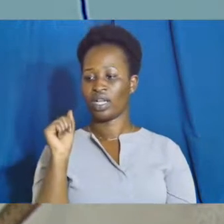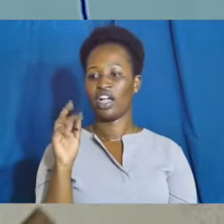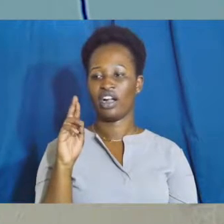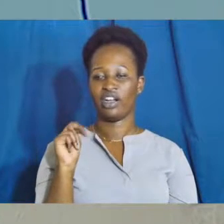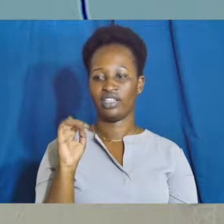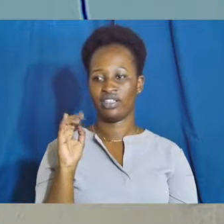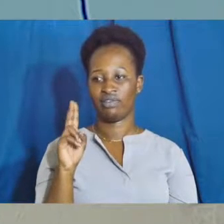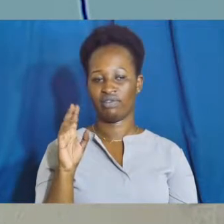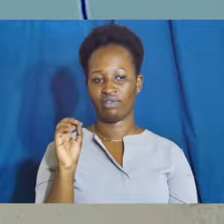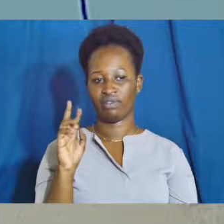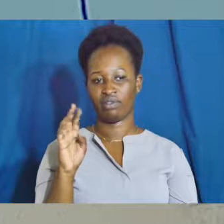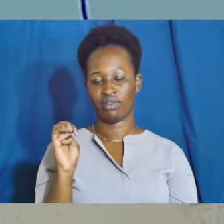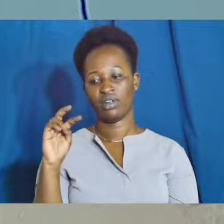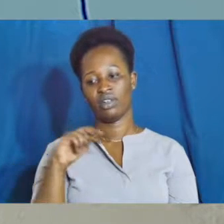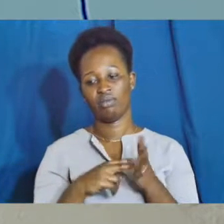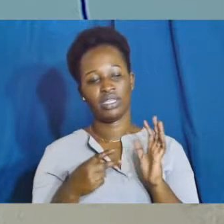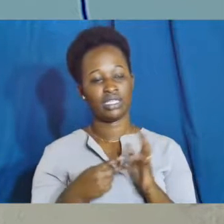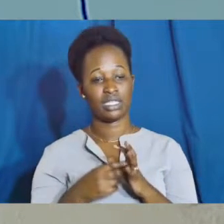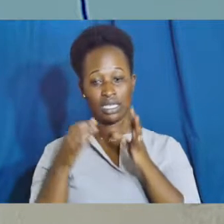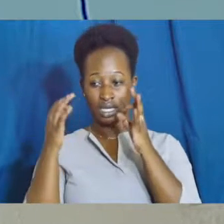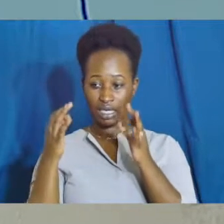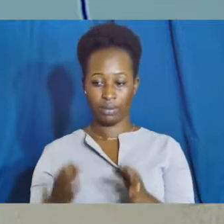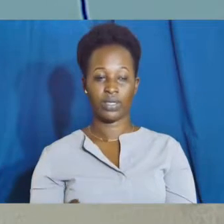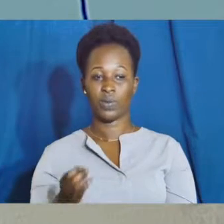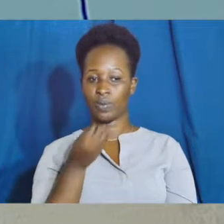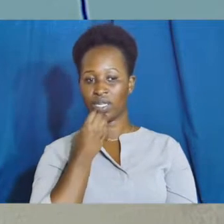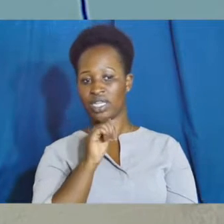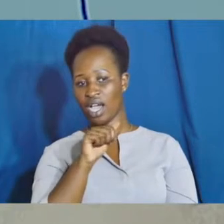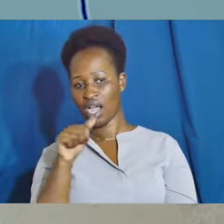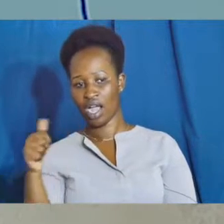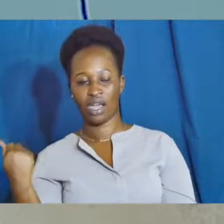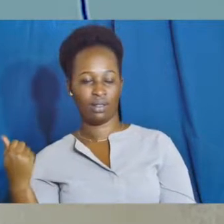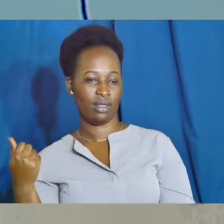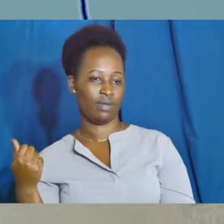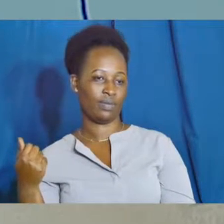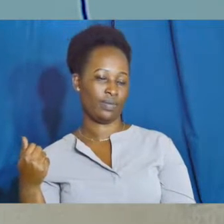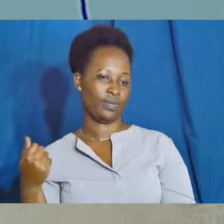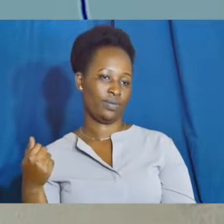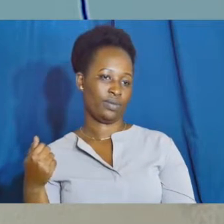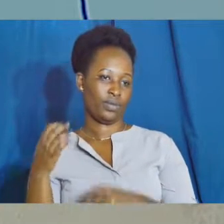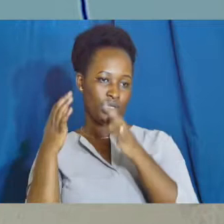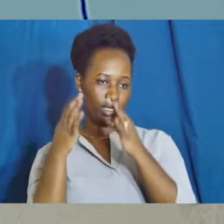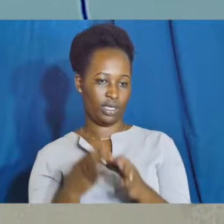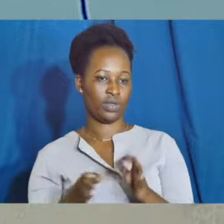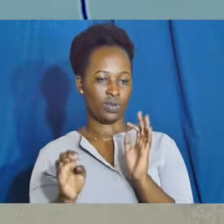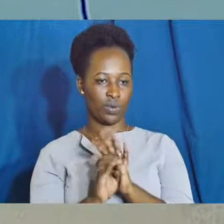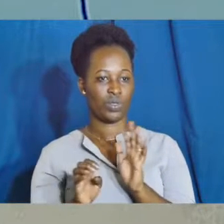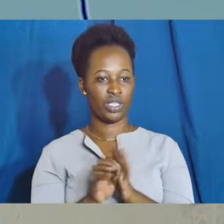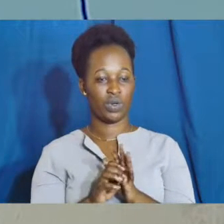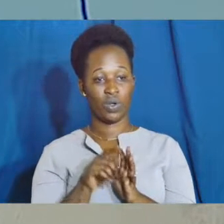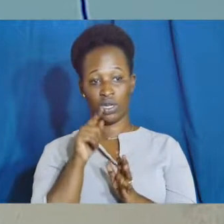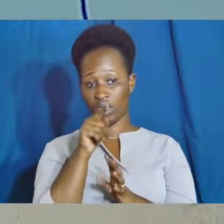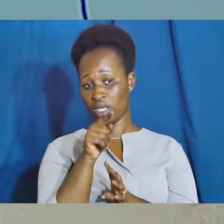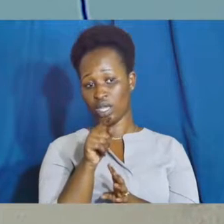Carnivore means the organism which eats another organism, like you see all eats